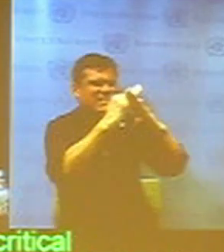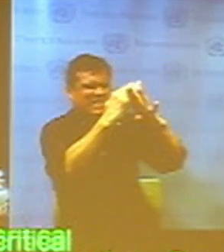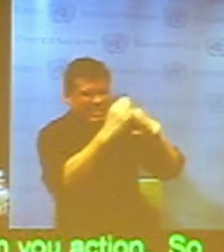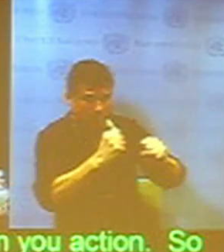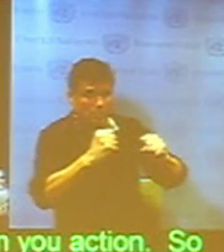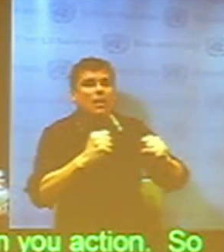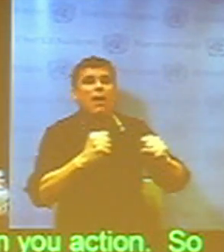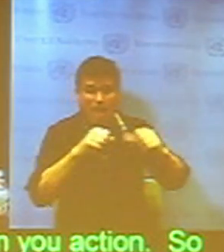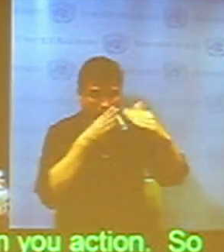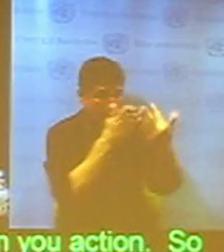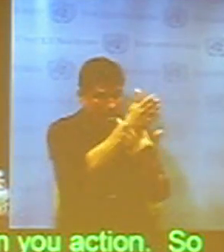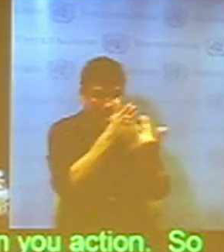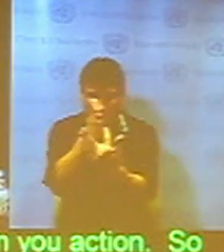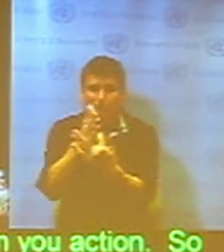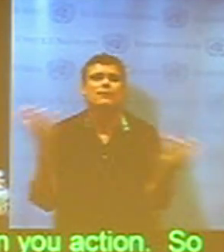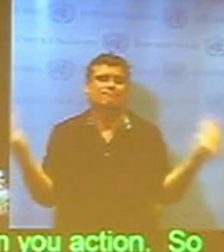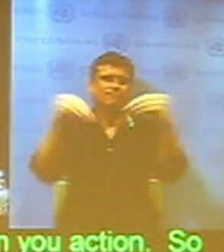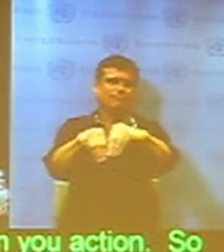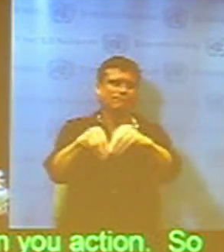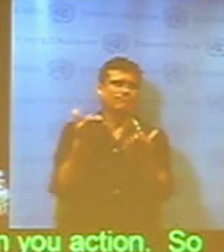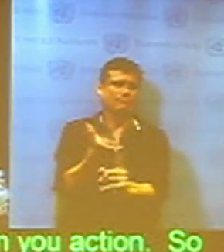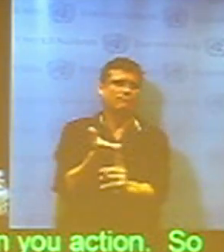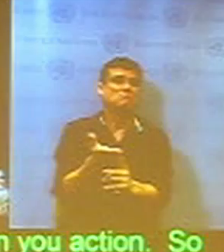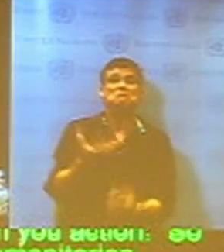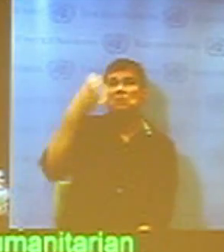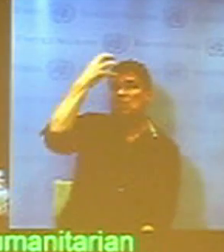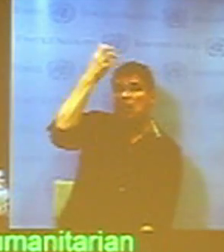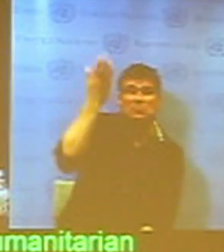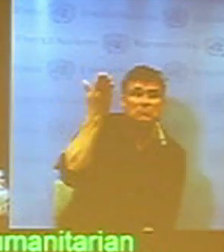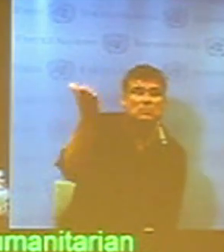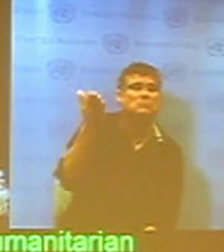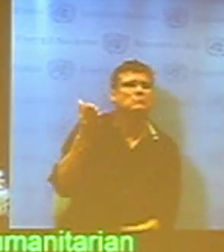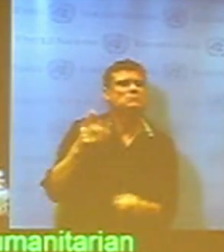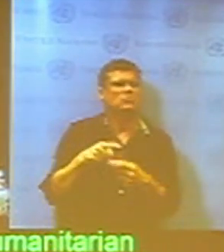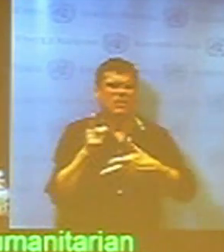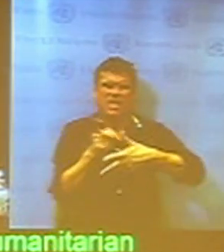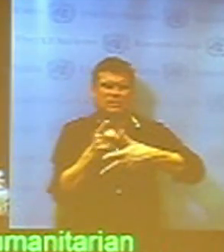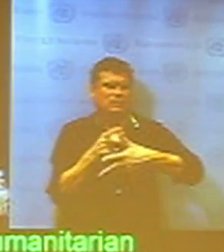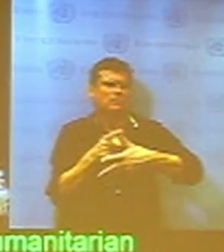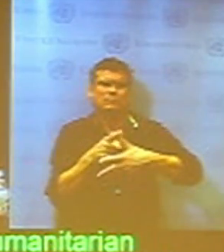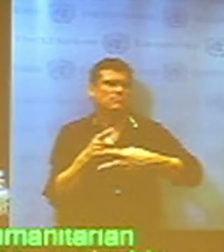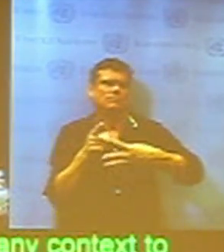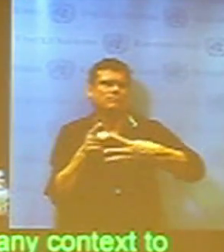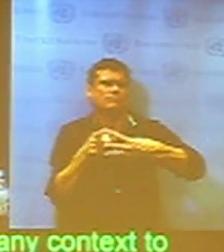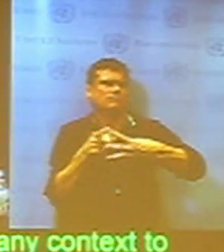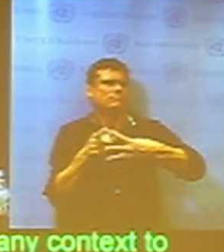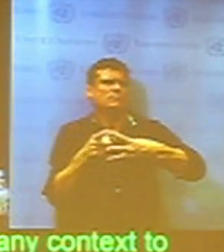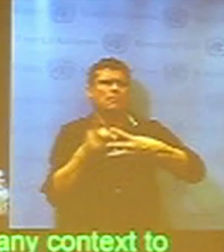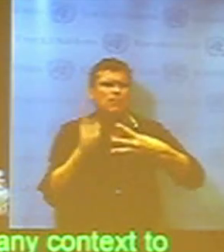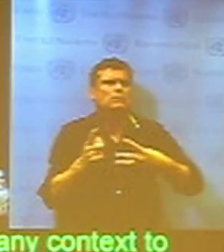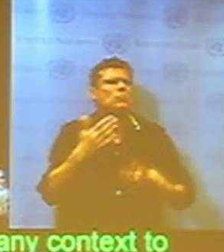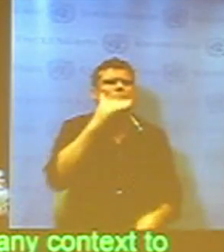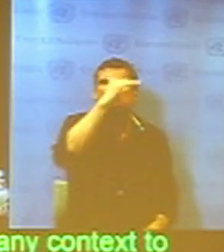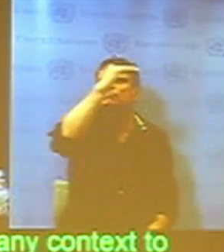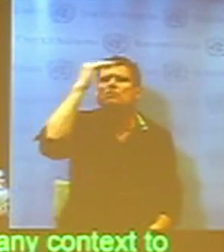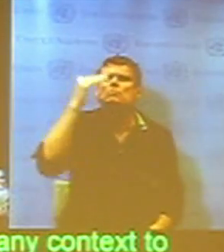any context to be aware of where the people with disabilities are, how to contact them, and